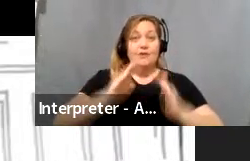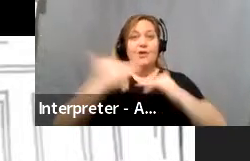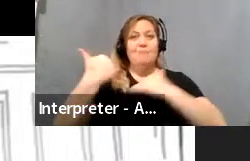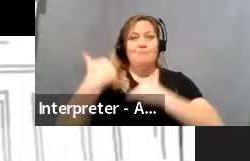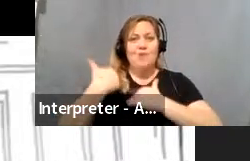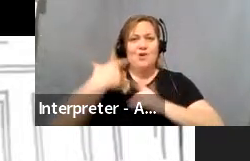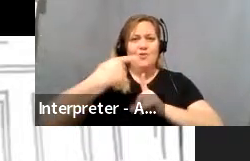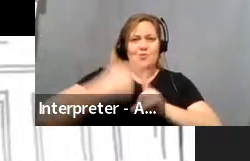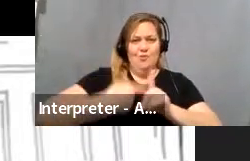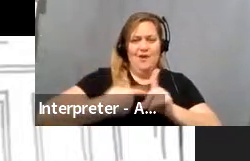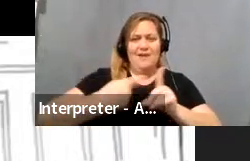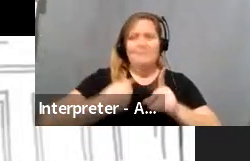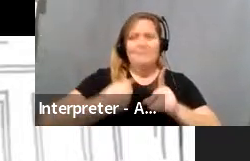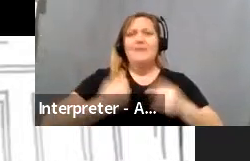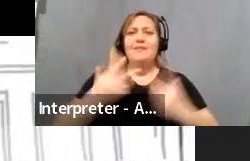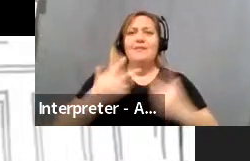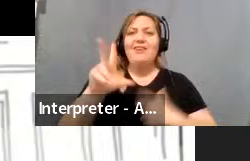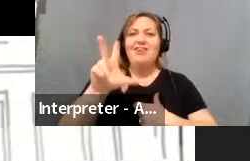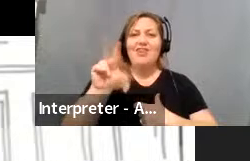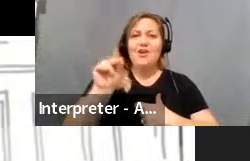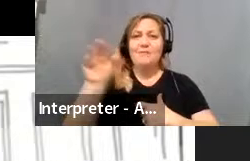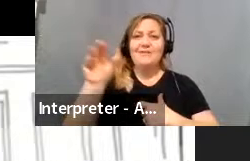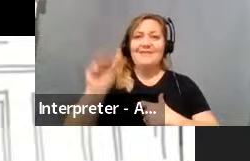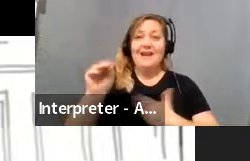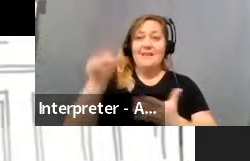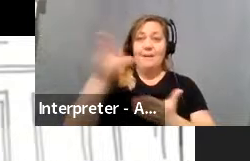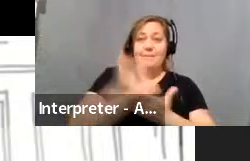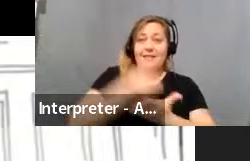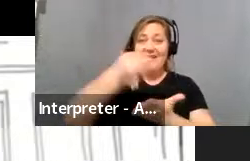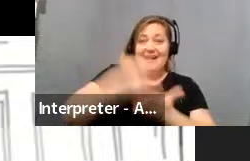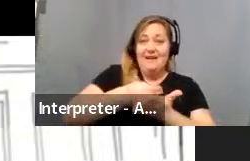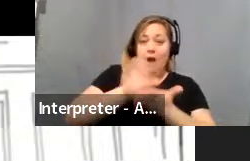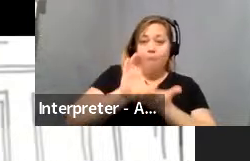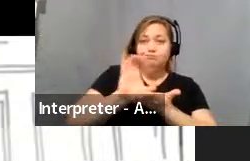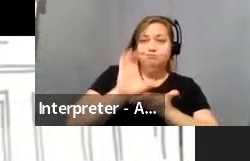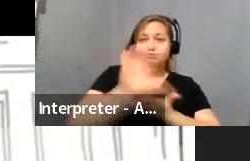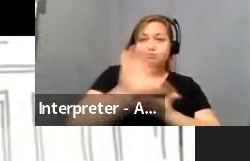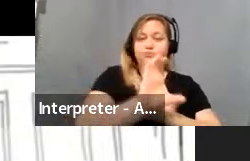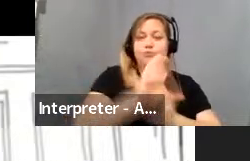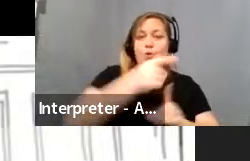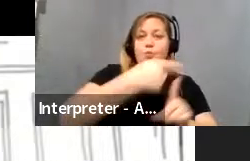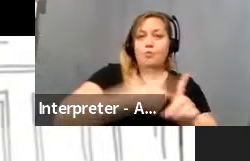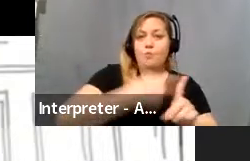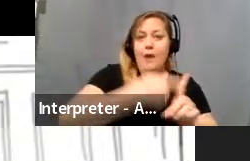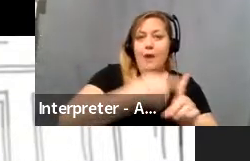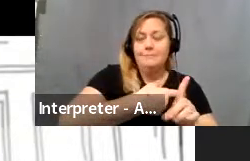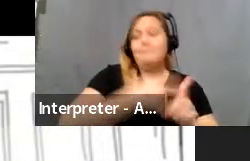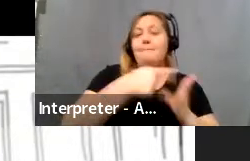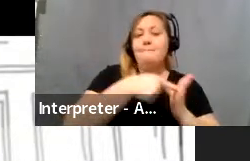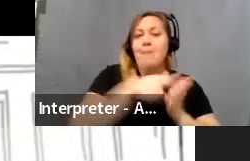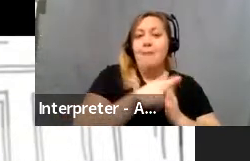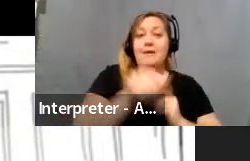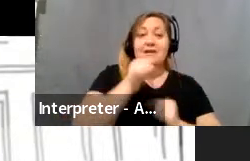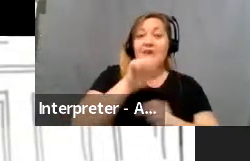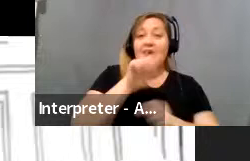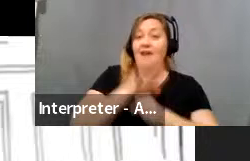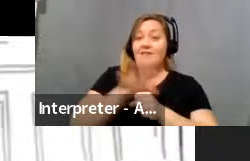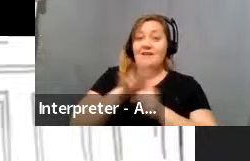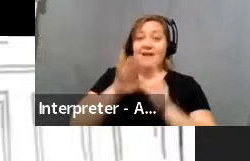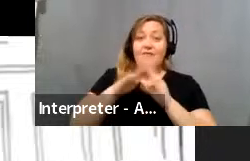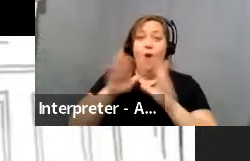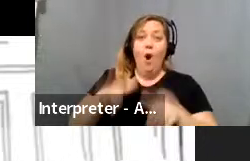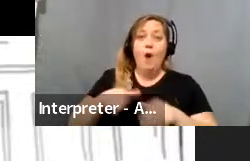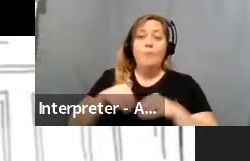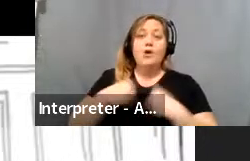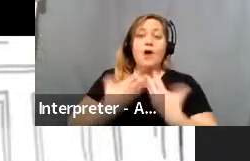which means they spend over 30% of their monthly income on rent. Not having enough homes is also the direct cause of homelessness.